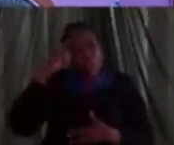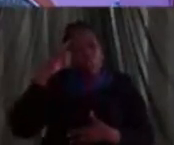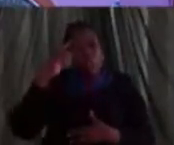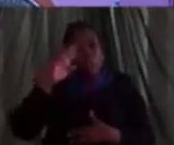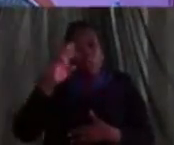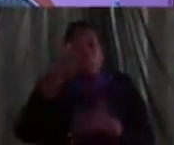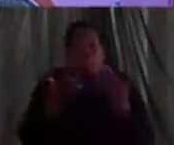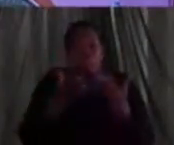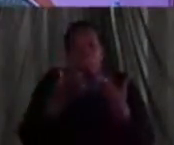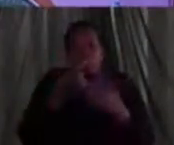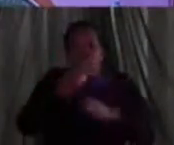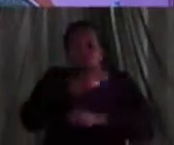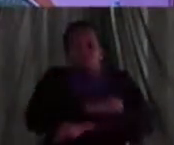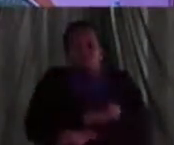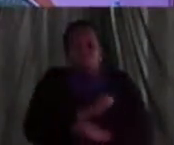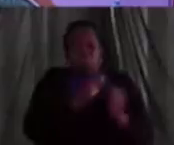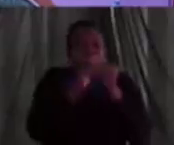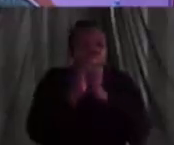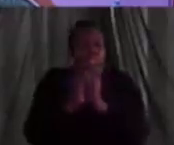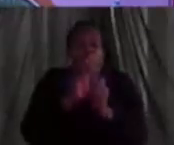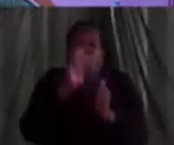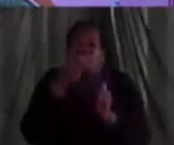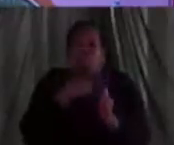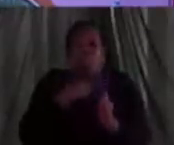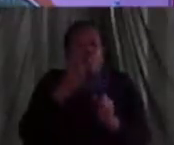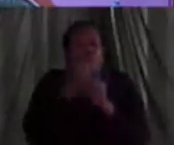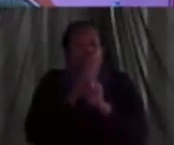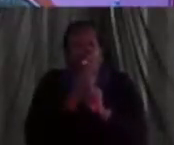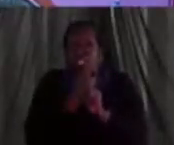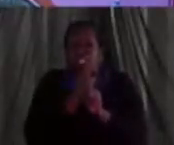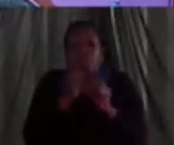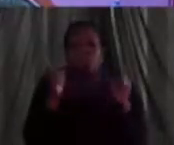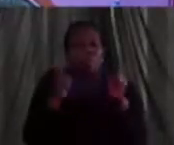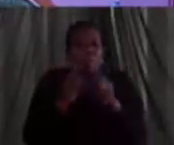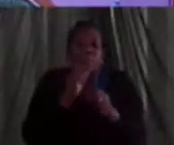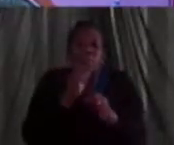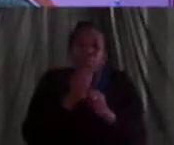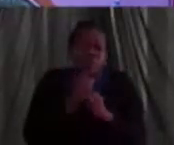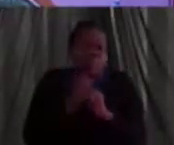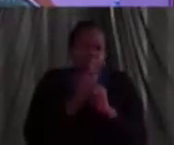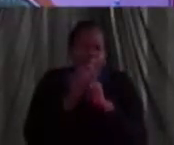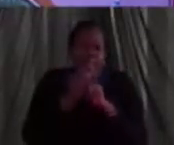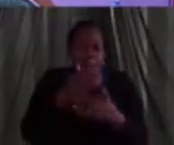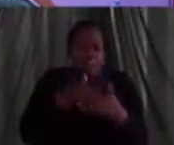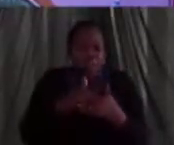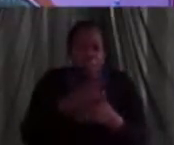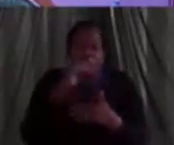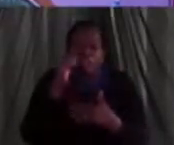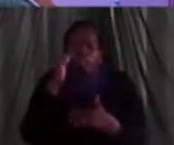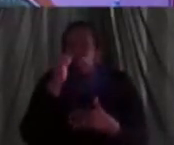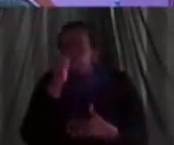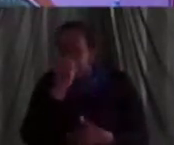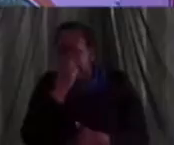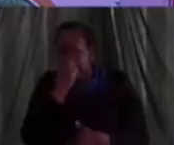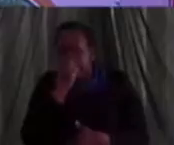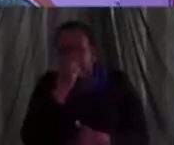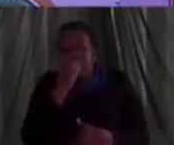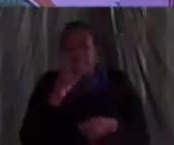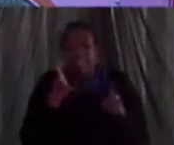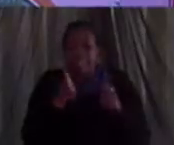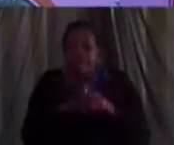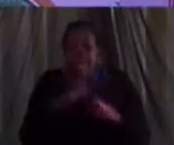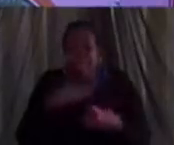had worked very, very briefly at the AG chambers before he left in Nyeri, and I trusted